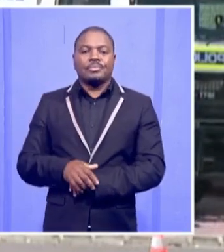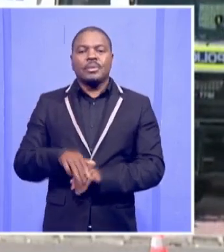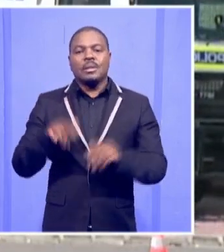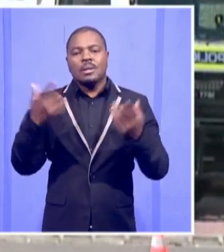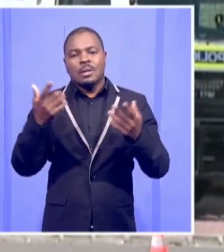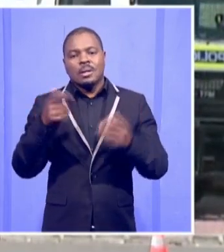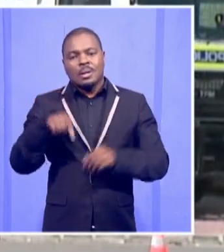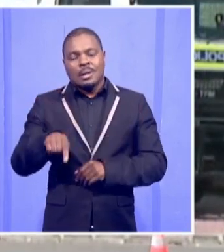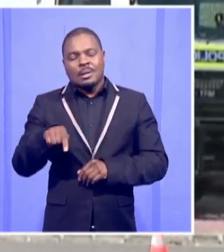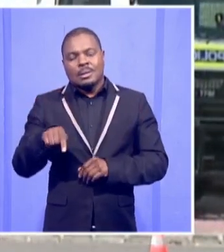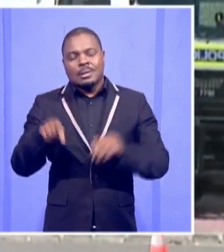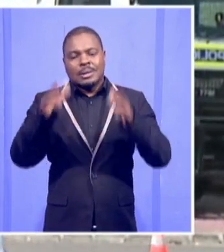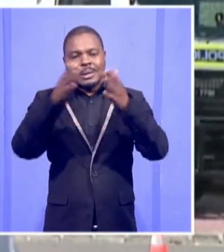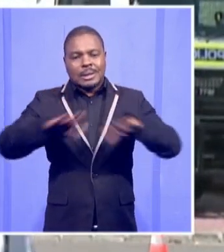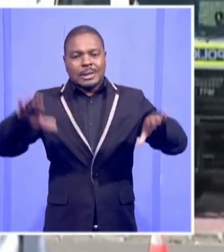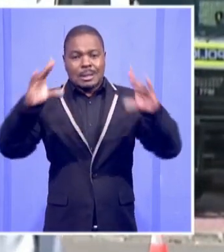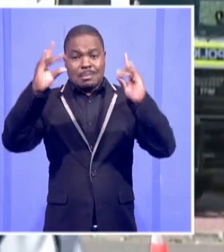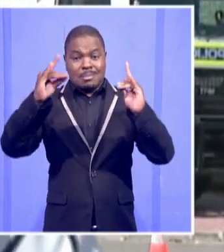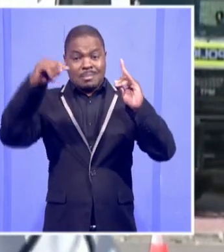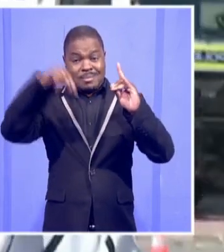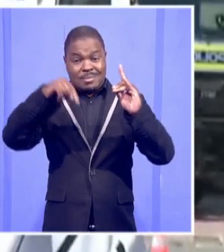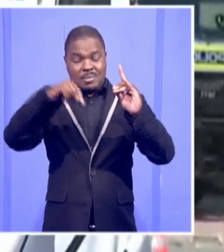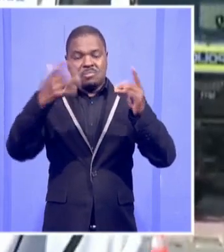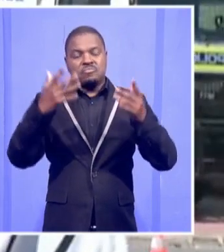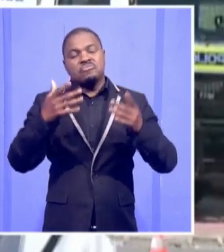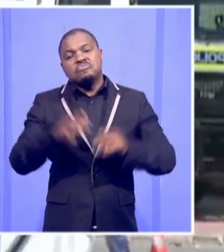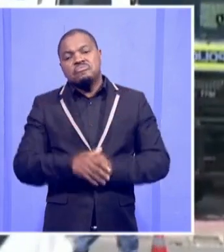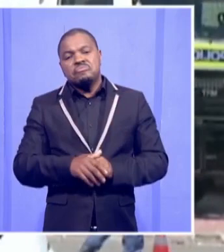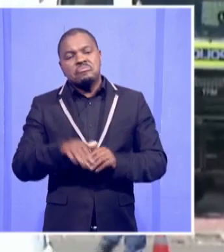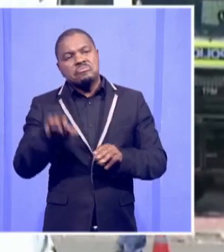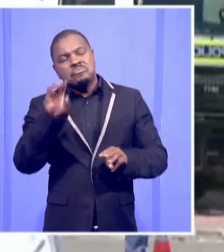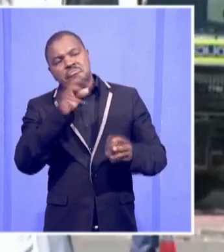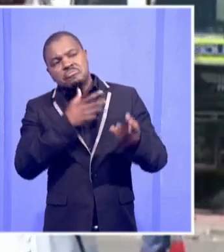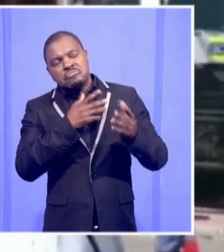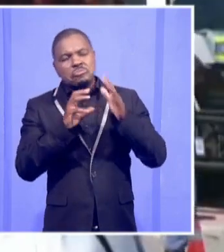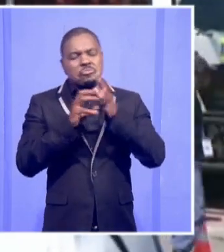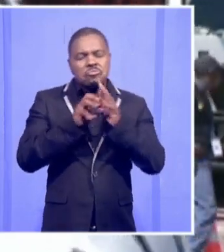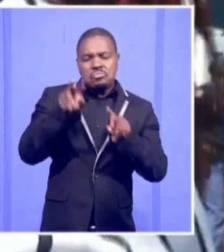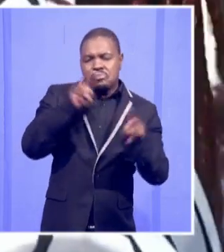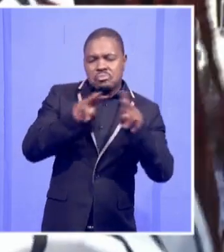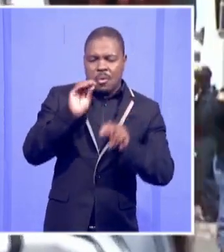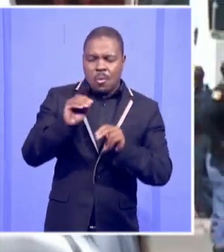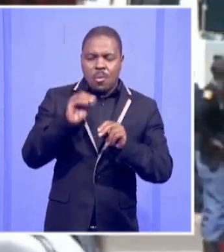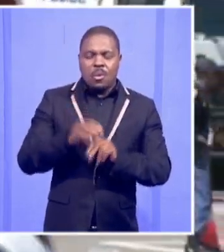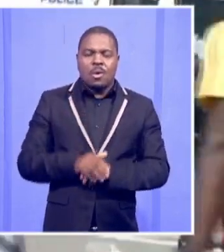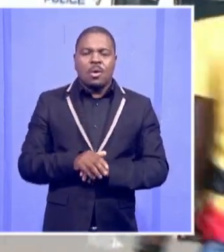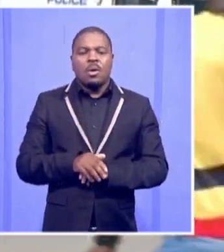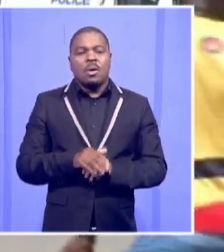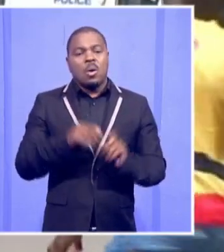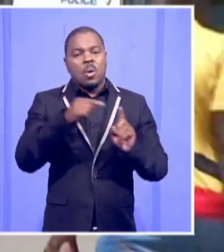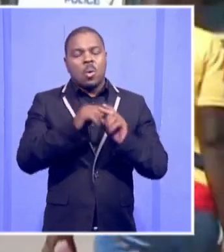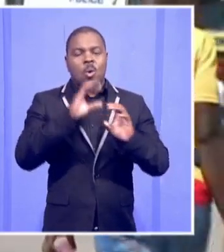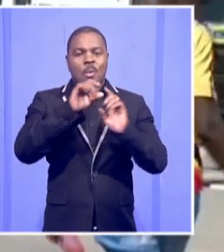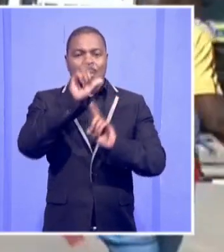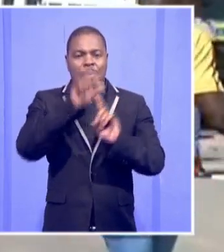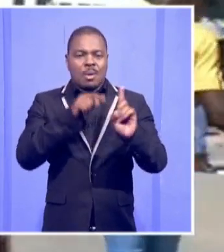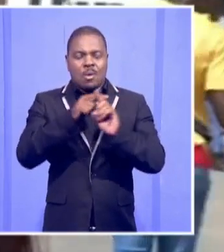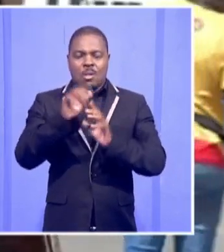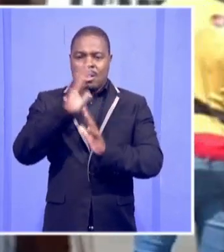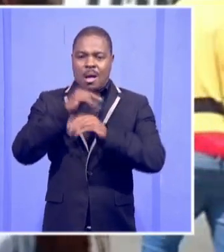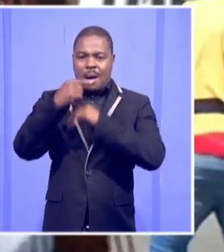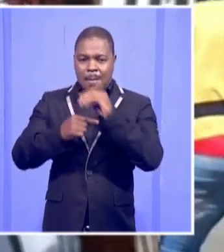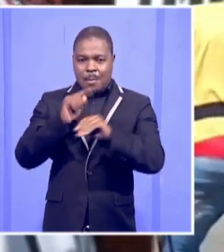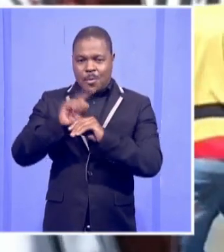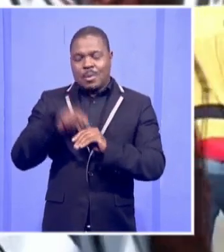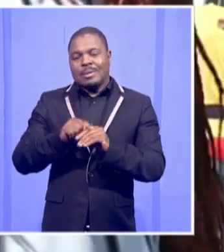the stadium, but Kondile Kerama, who's here with us, will tell us more about the security around the stadium. What